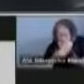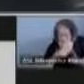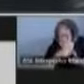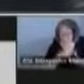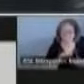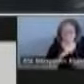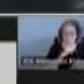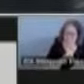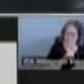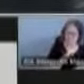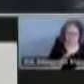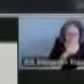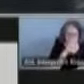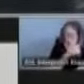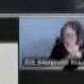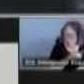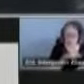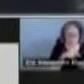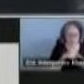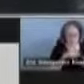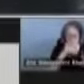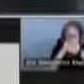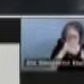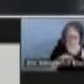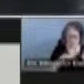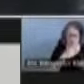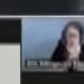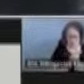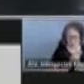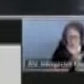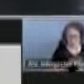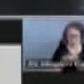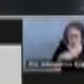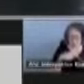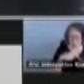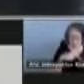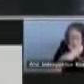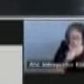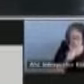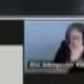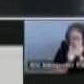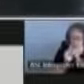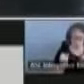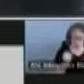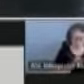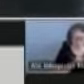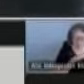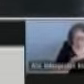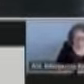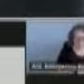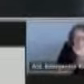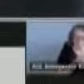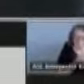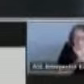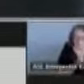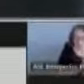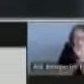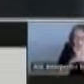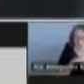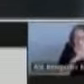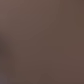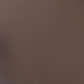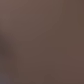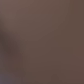that form's filled out correctly. Then that first employee goes back to the system to enter the type of document, and that is where the mistake can